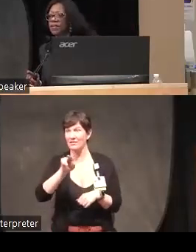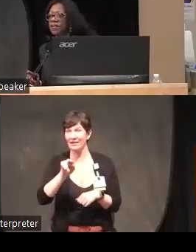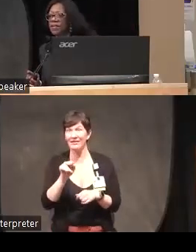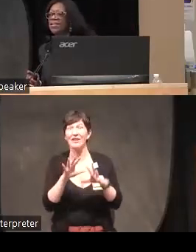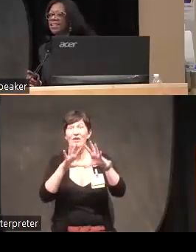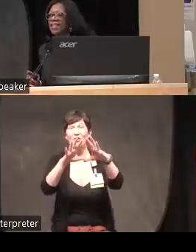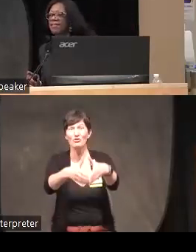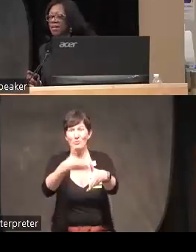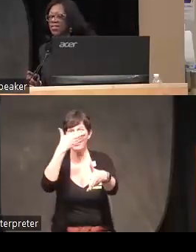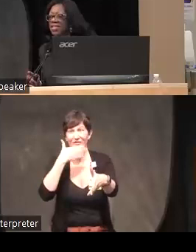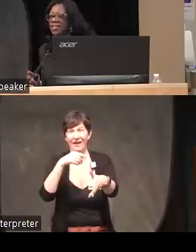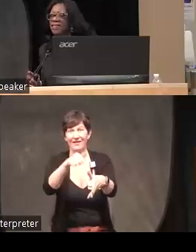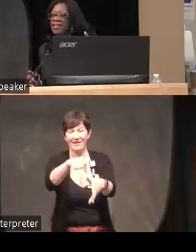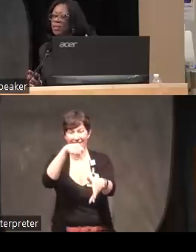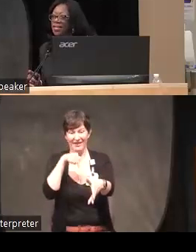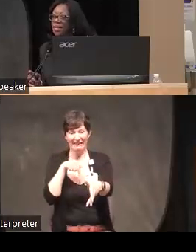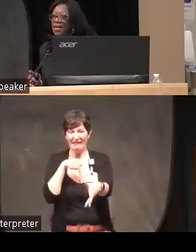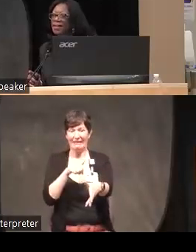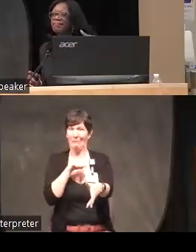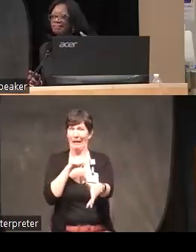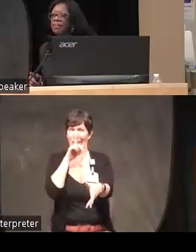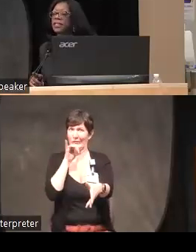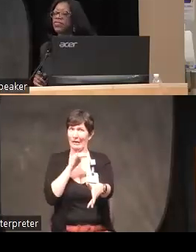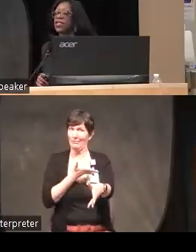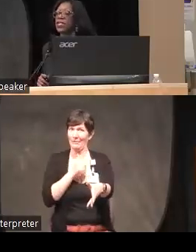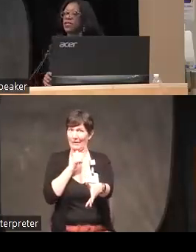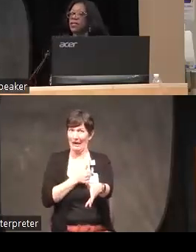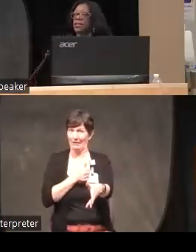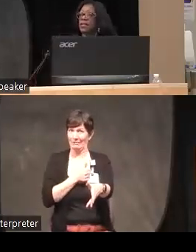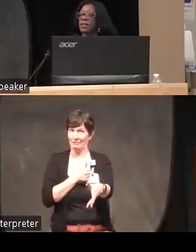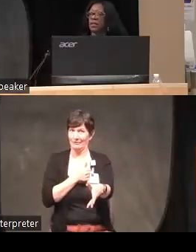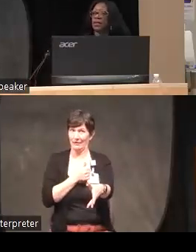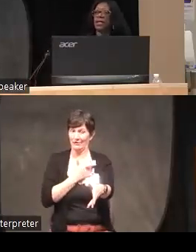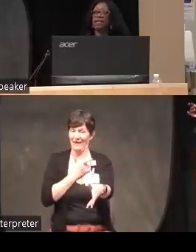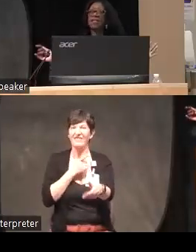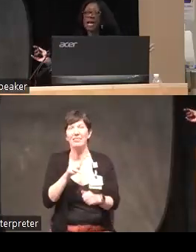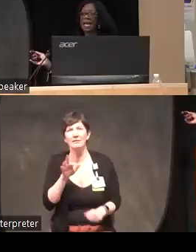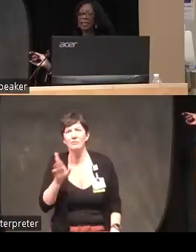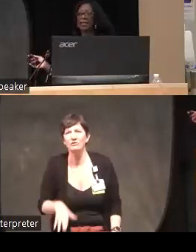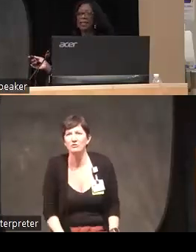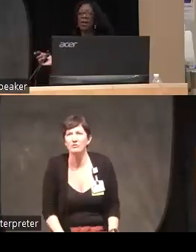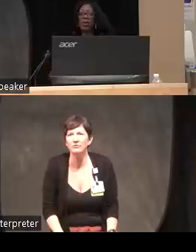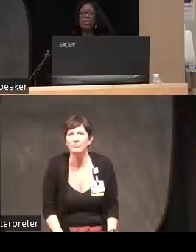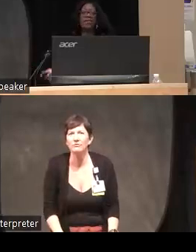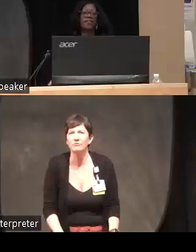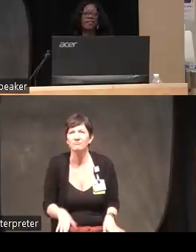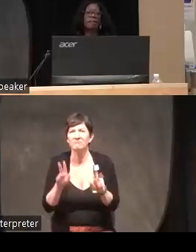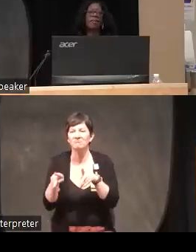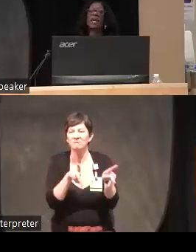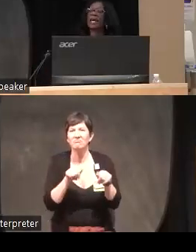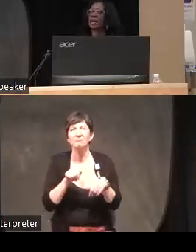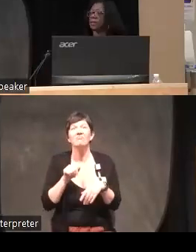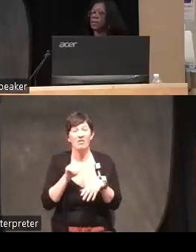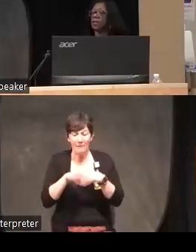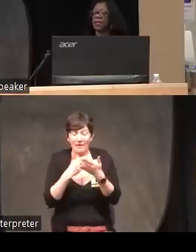the front, they look like they have a better chance at living than the one in the back. That's Rochester, right? Everybody's got housing. All 155 people